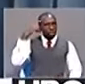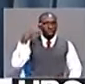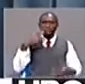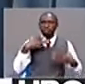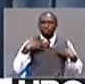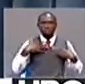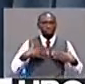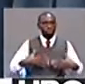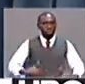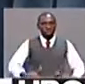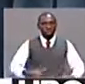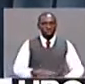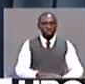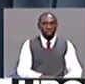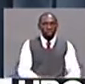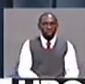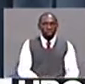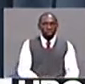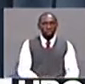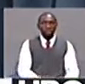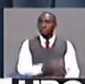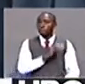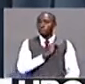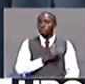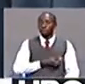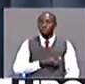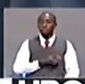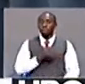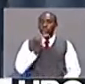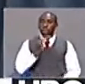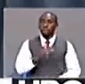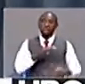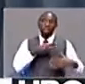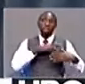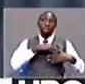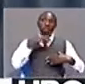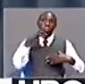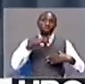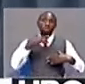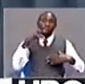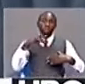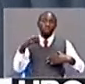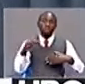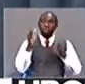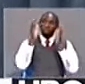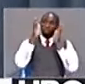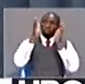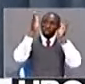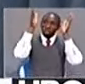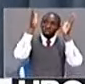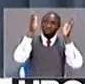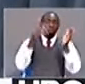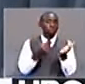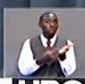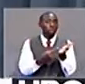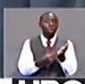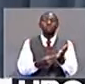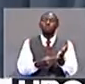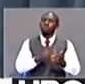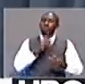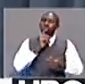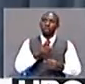bodily. Madam Speaker, spiritually, His Grace ensured that if you are a